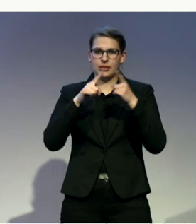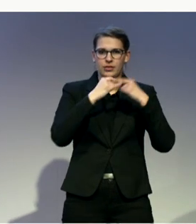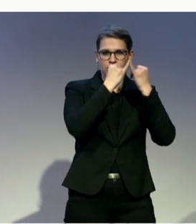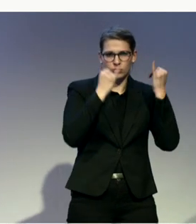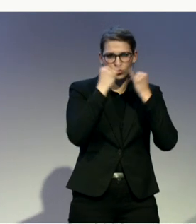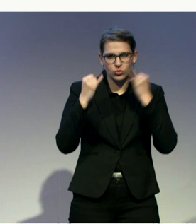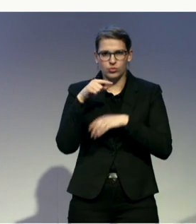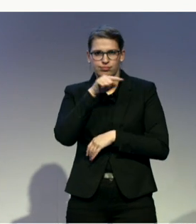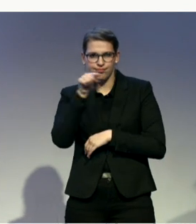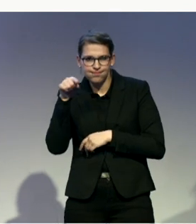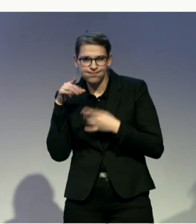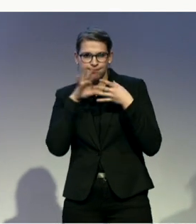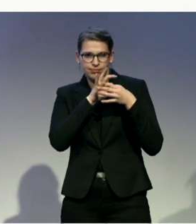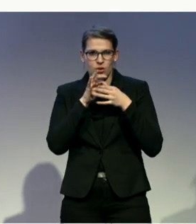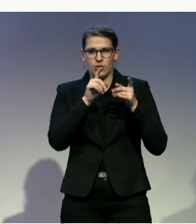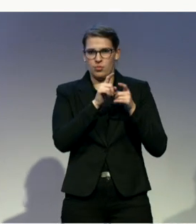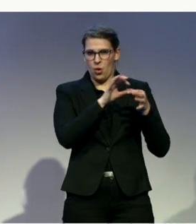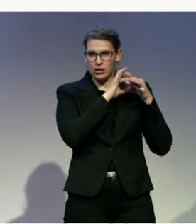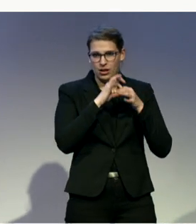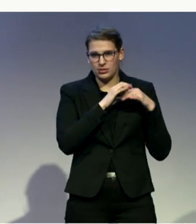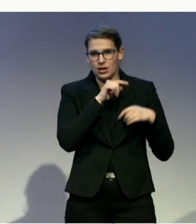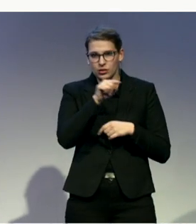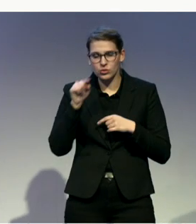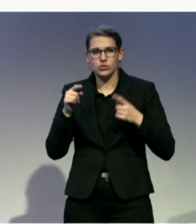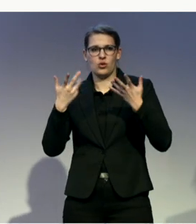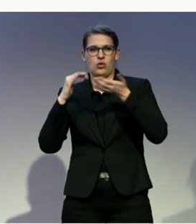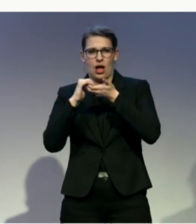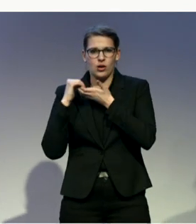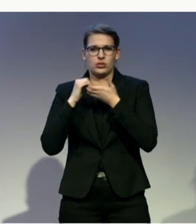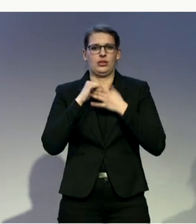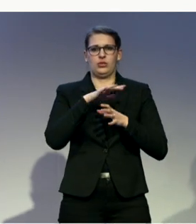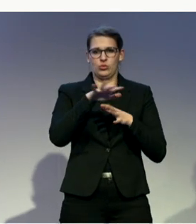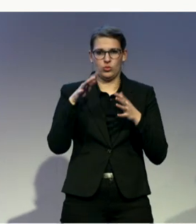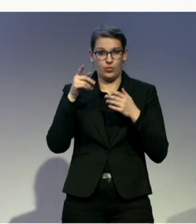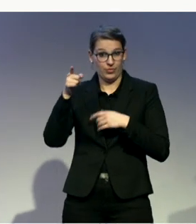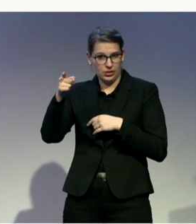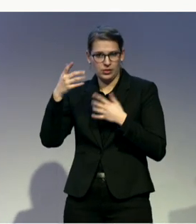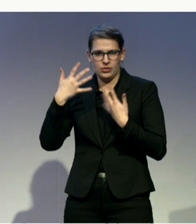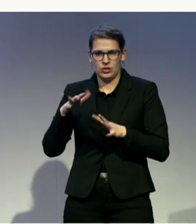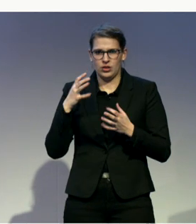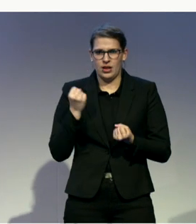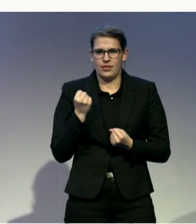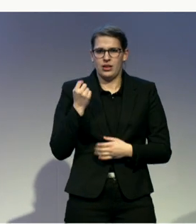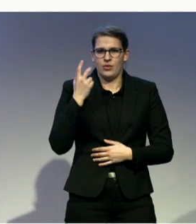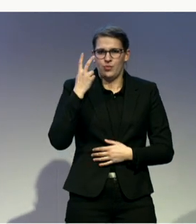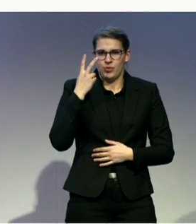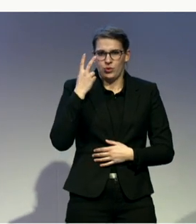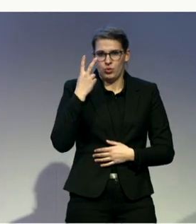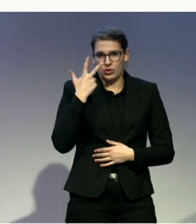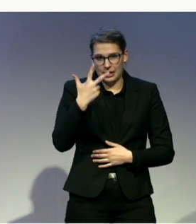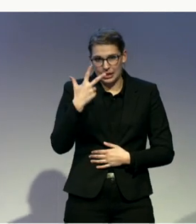umbrella associations from 33 European countries. Our main objective is to